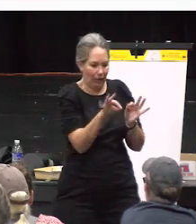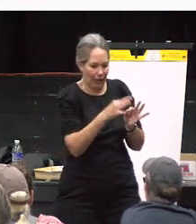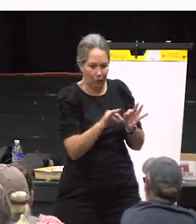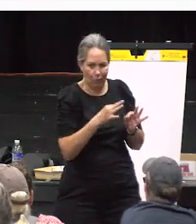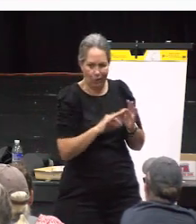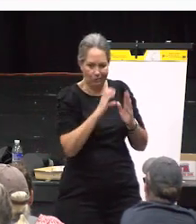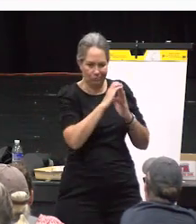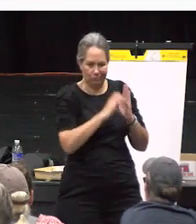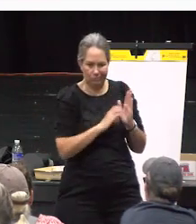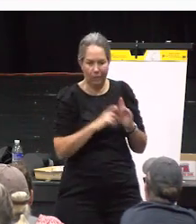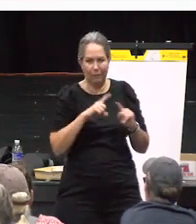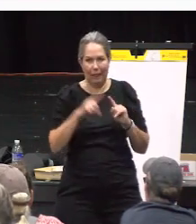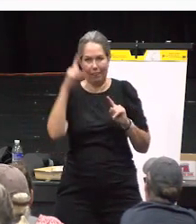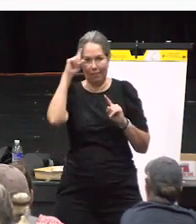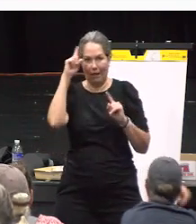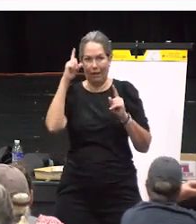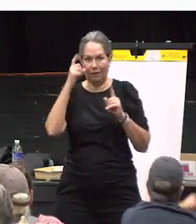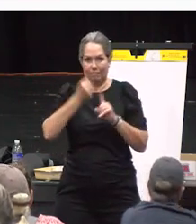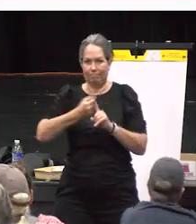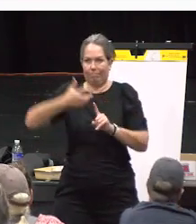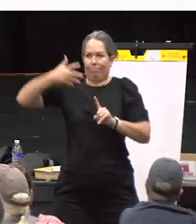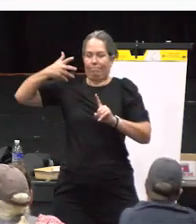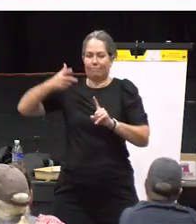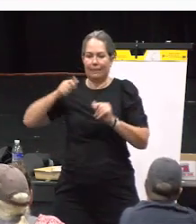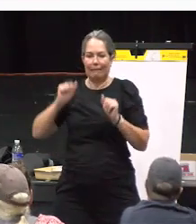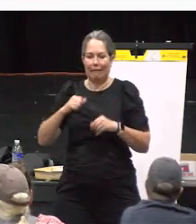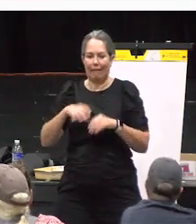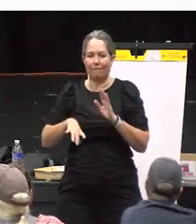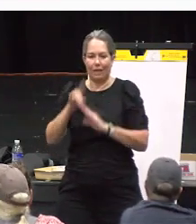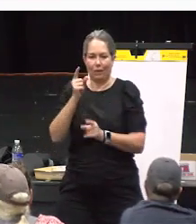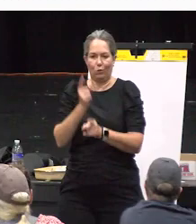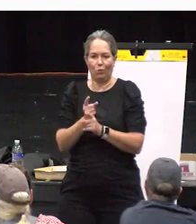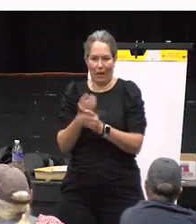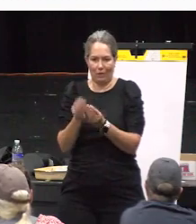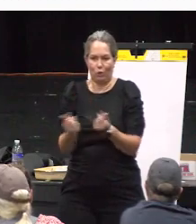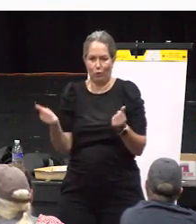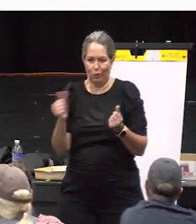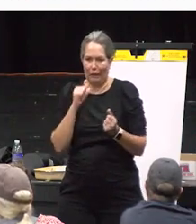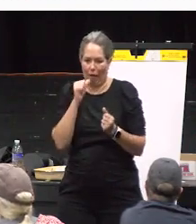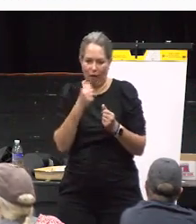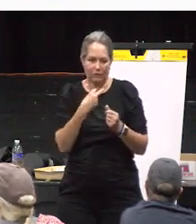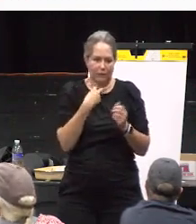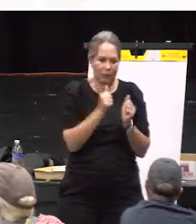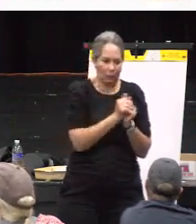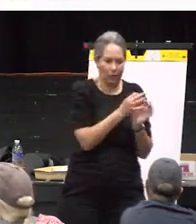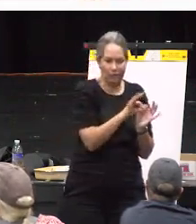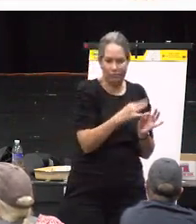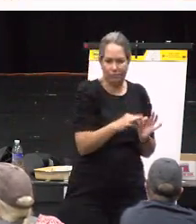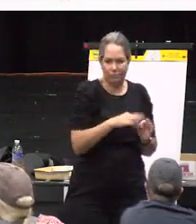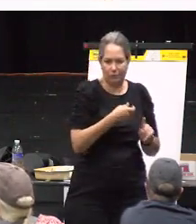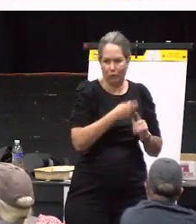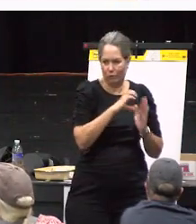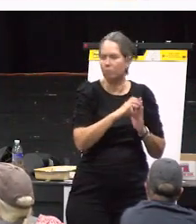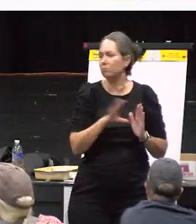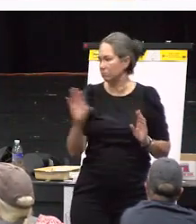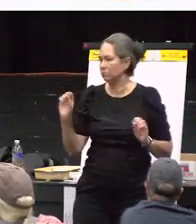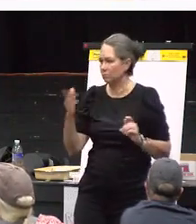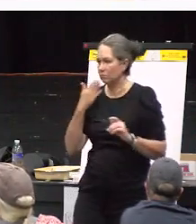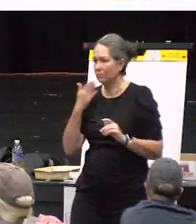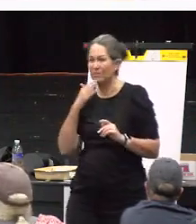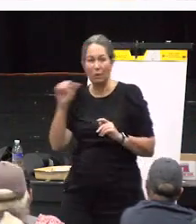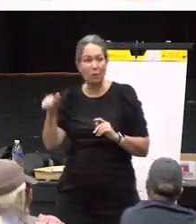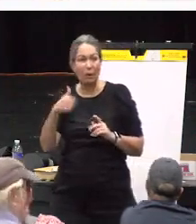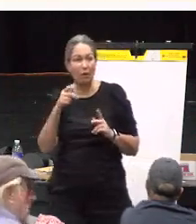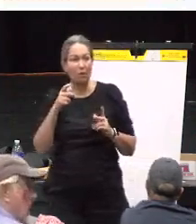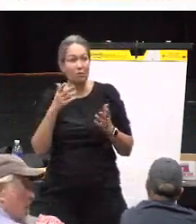that we can get to the solutions that we need and not just where we've gotten to on these. Great, thank you so much. Other things that you'd like to